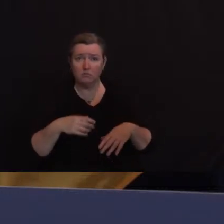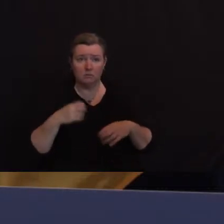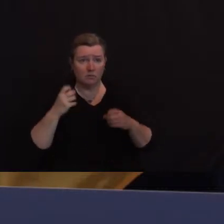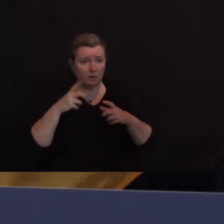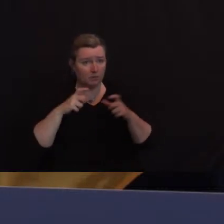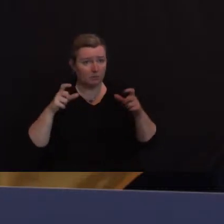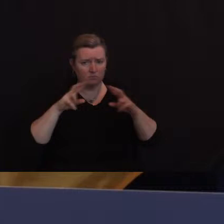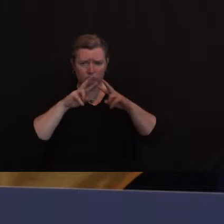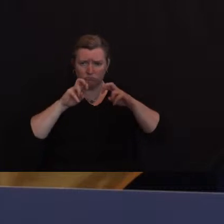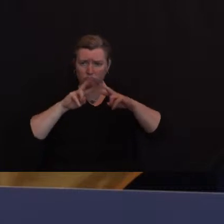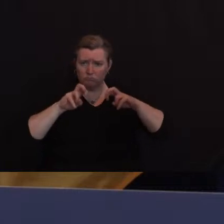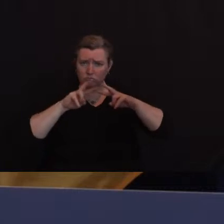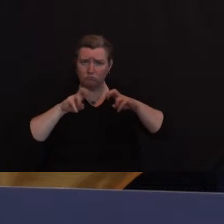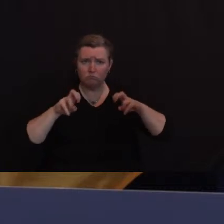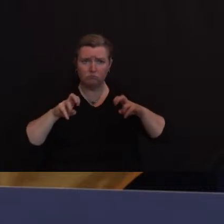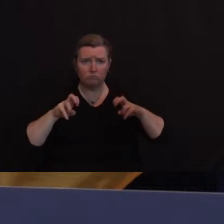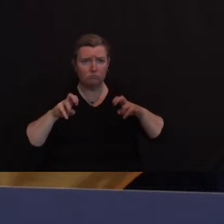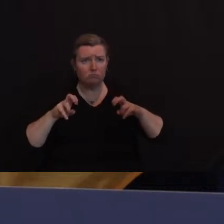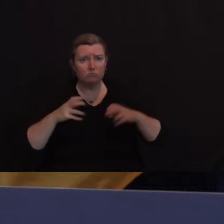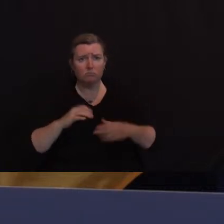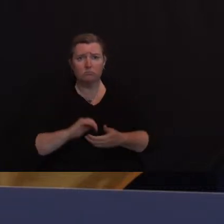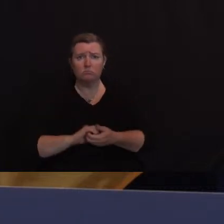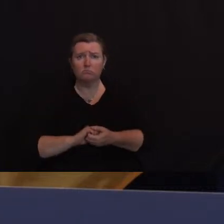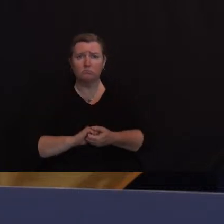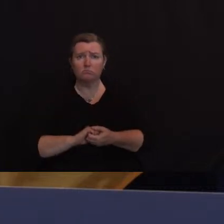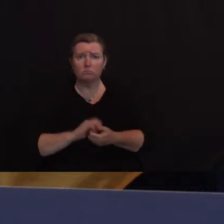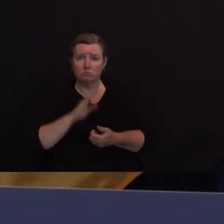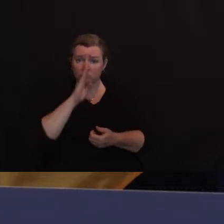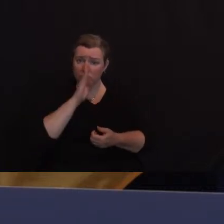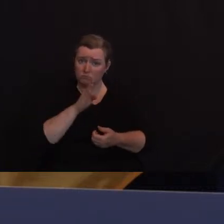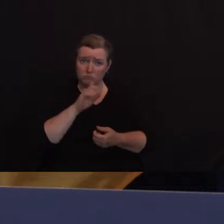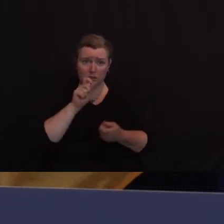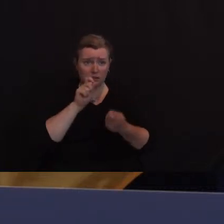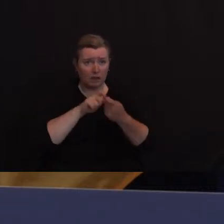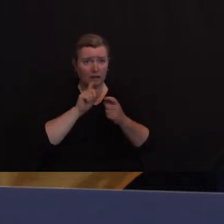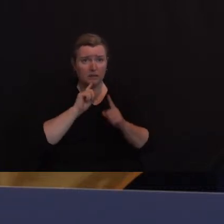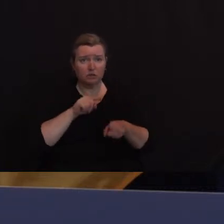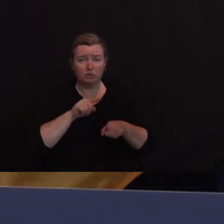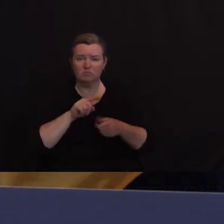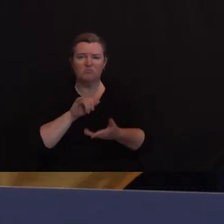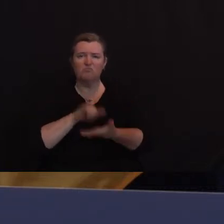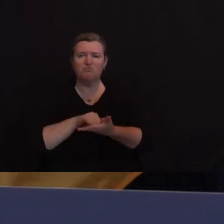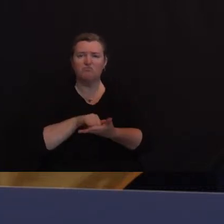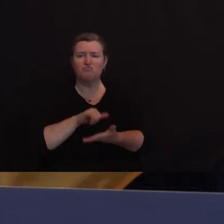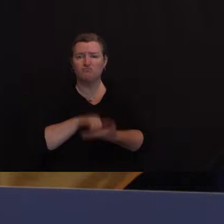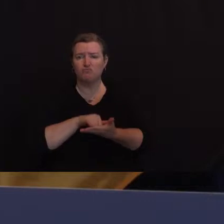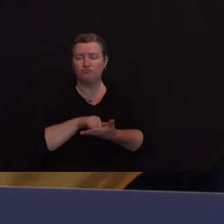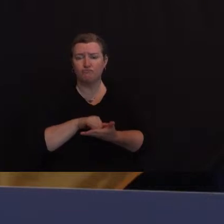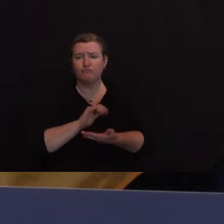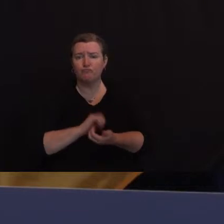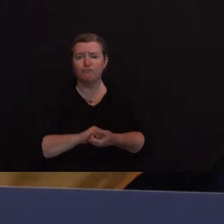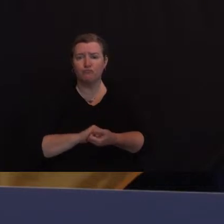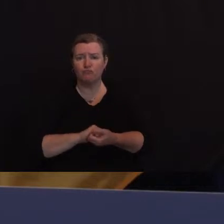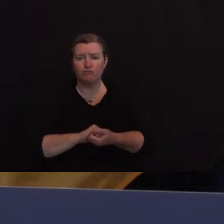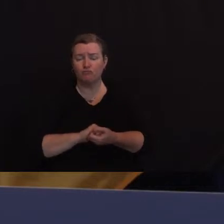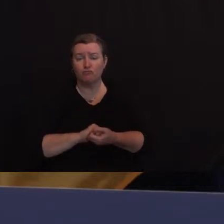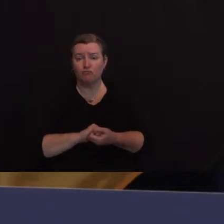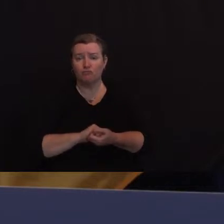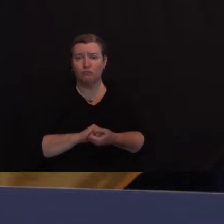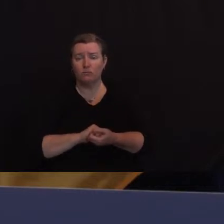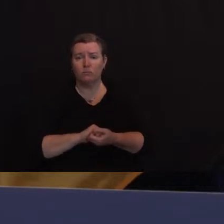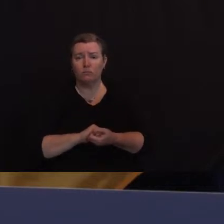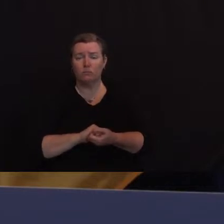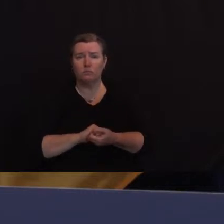as I'd like to give you an exact answer, I can't give you an exact answer, and why nobody else can either, and you see these different numbers. Because while it seems